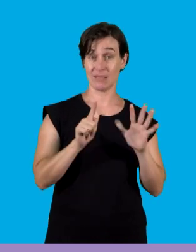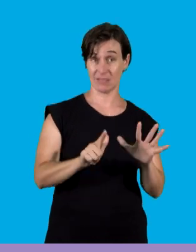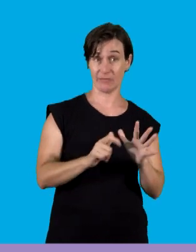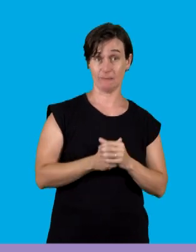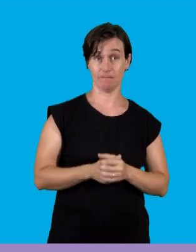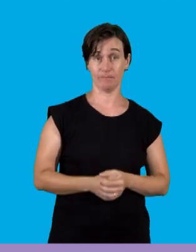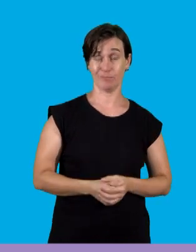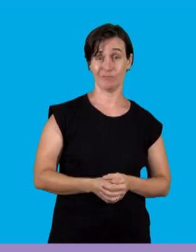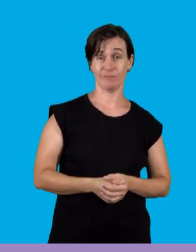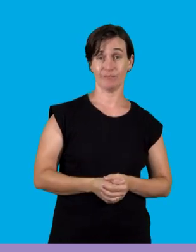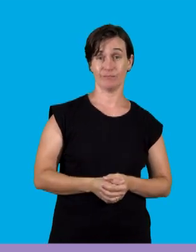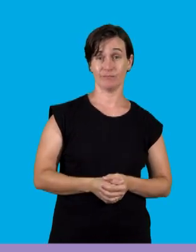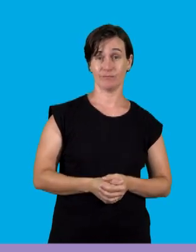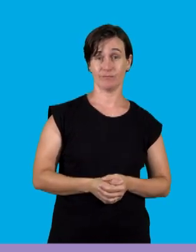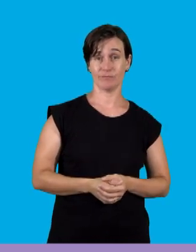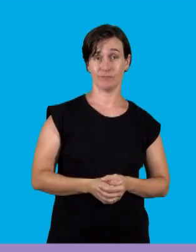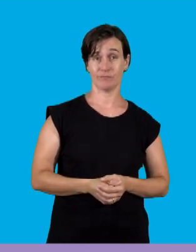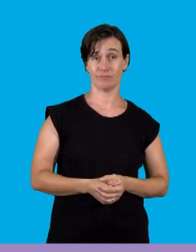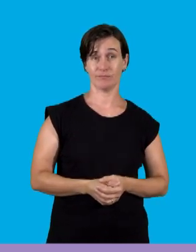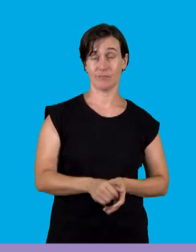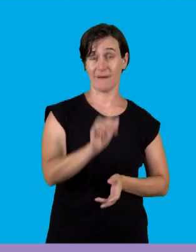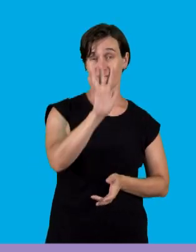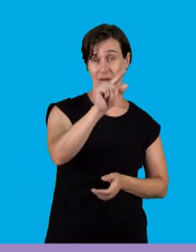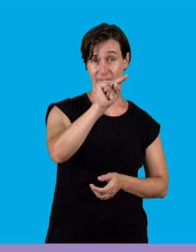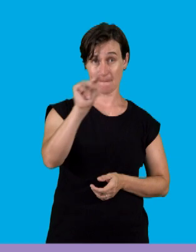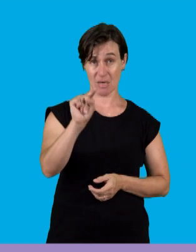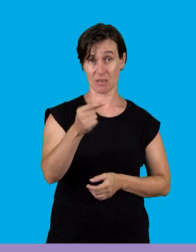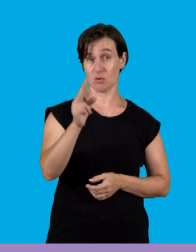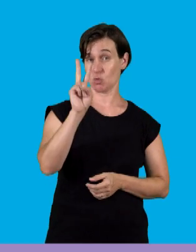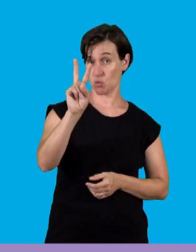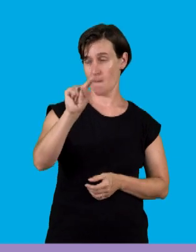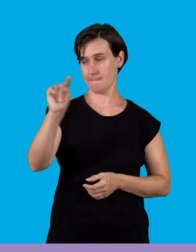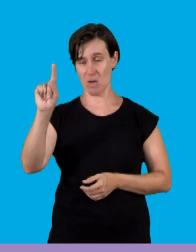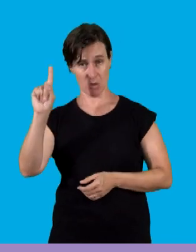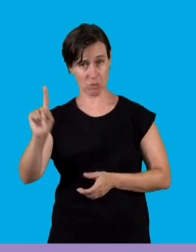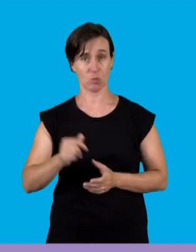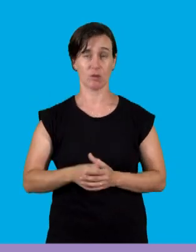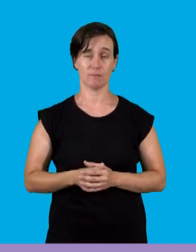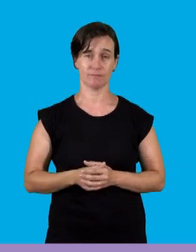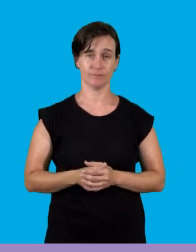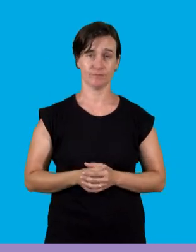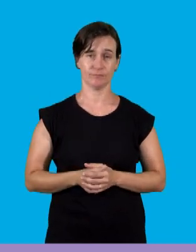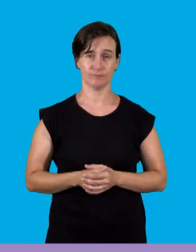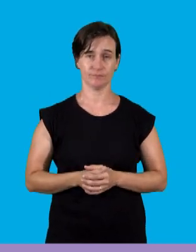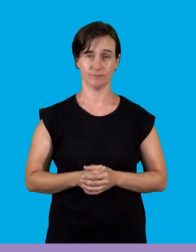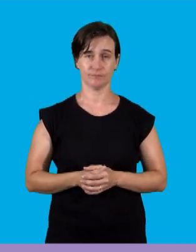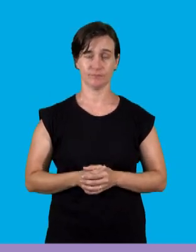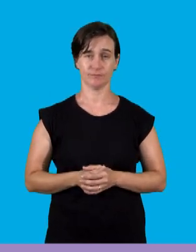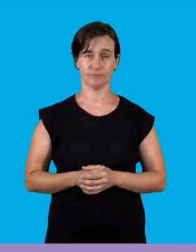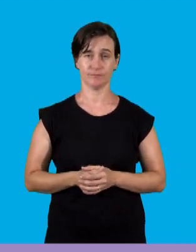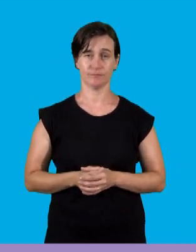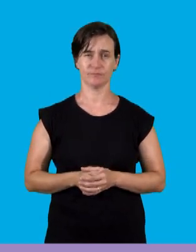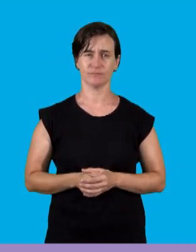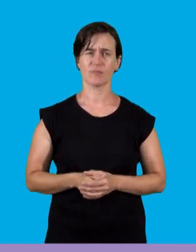going to be a 7. And we are going to subtract the exponents, which is 5 minus 2 and then